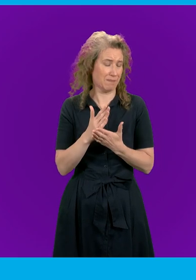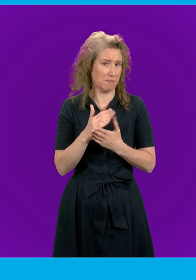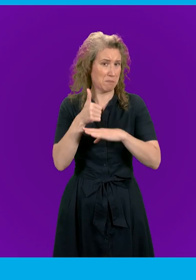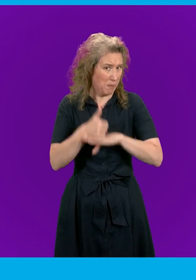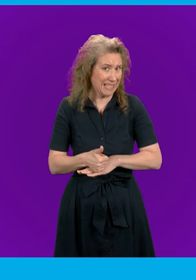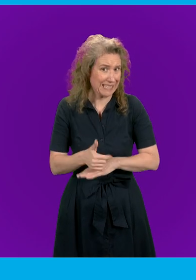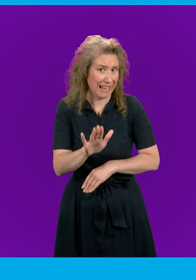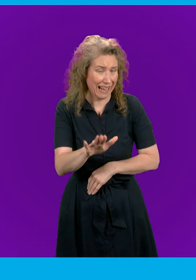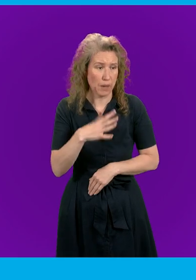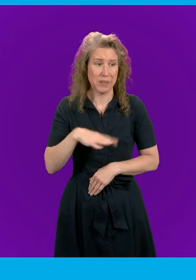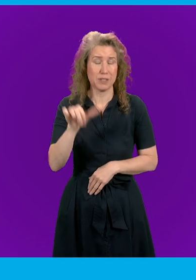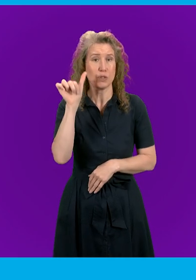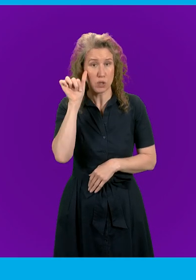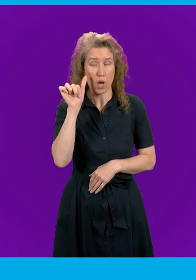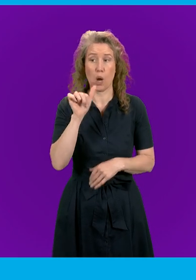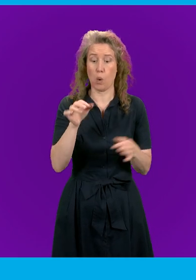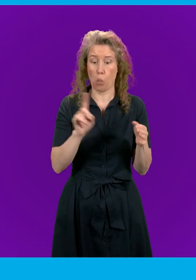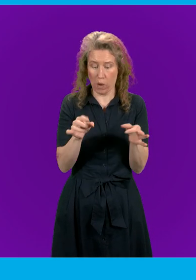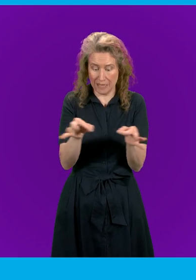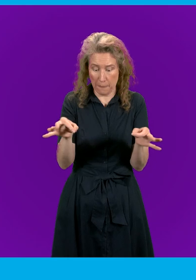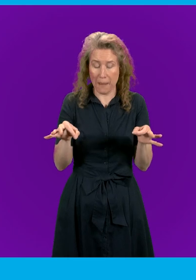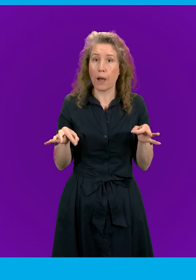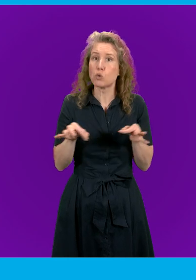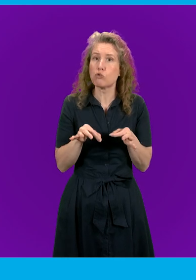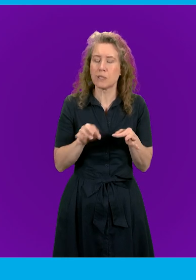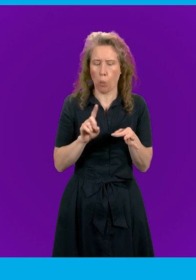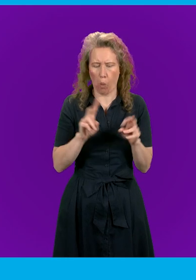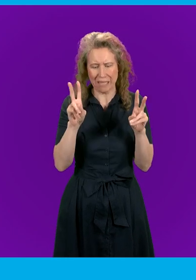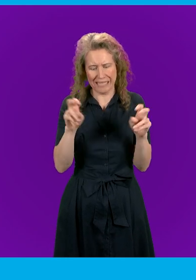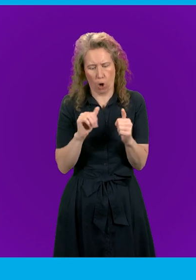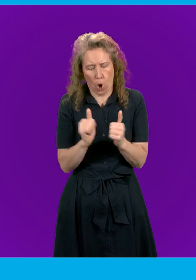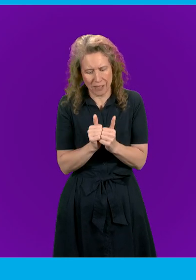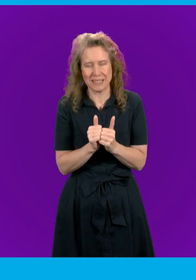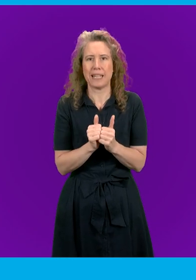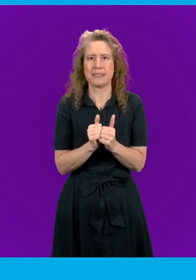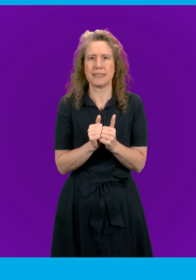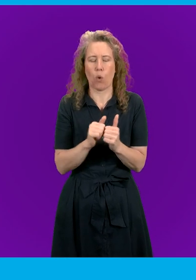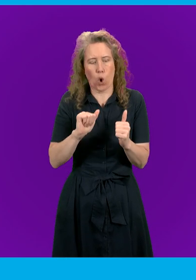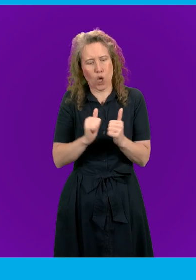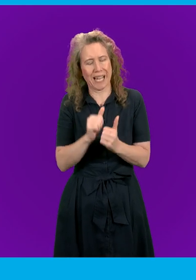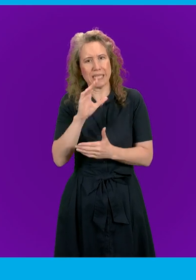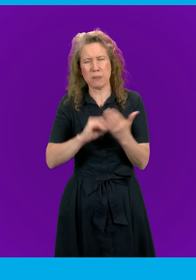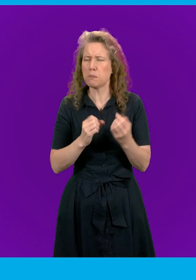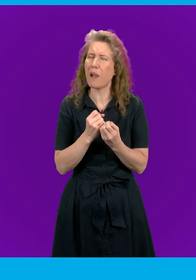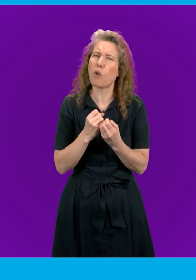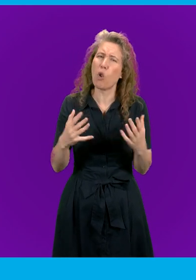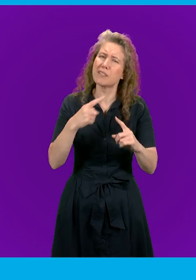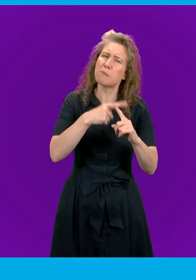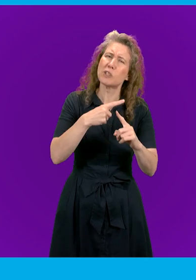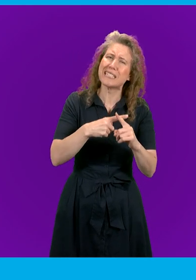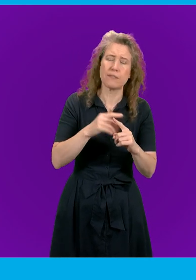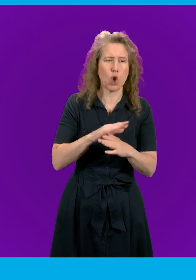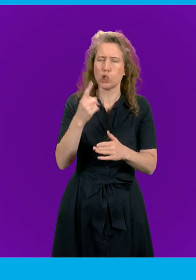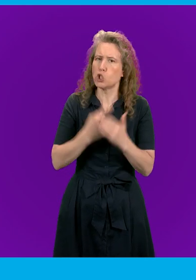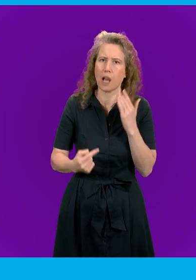that you know, the boundaries of what is a consensual experience, but there's so many positive aspects to it. It's not